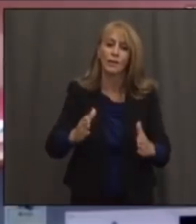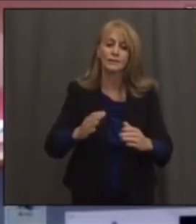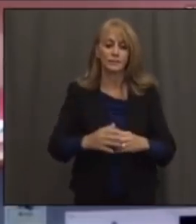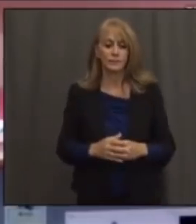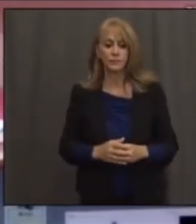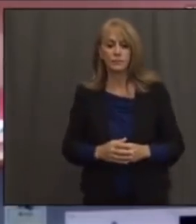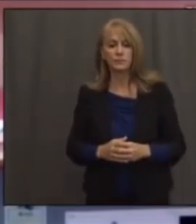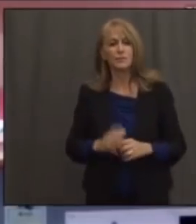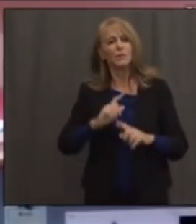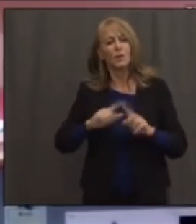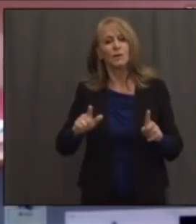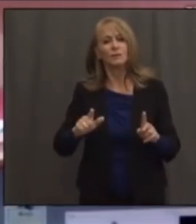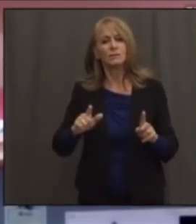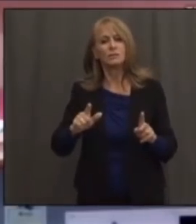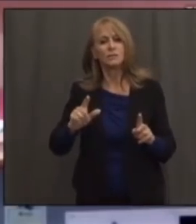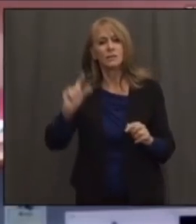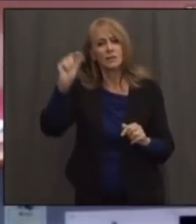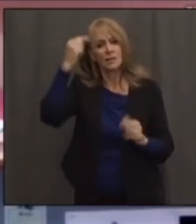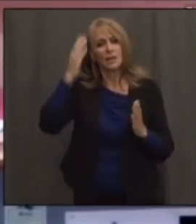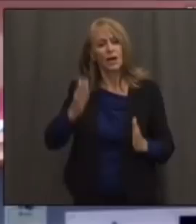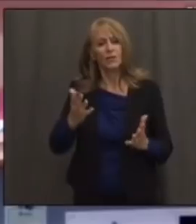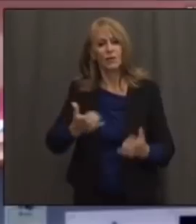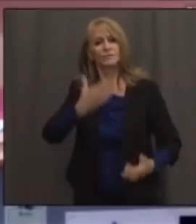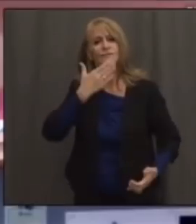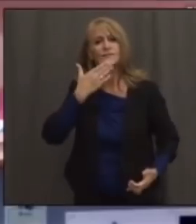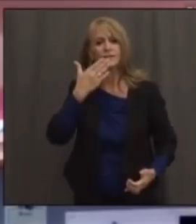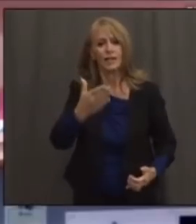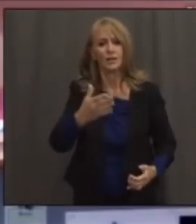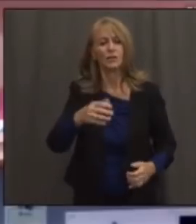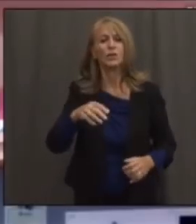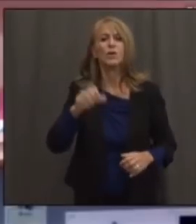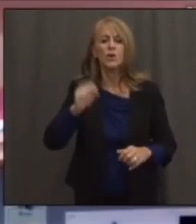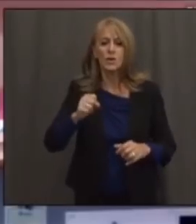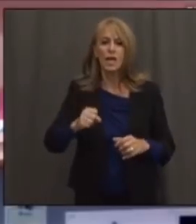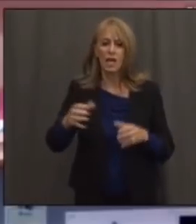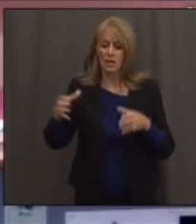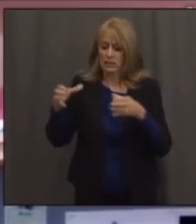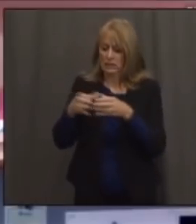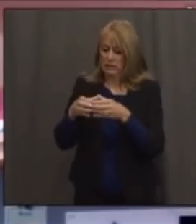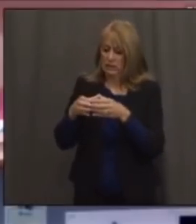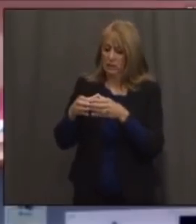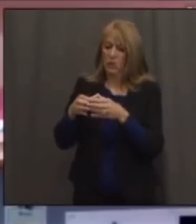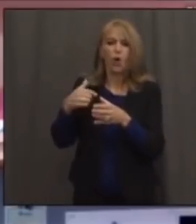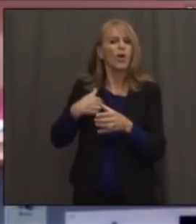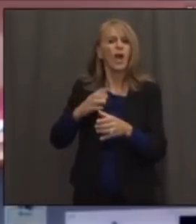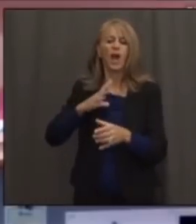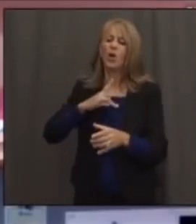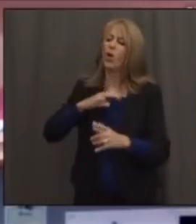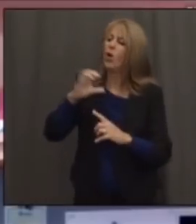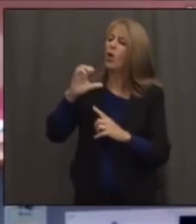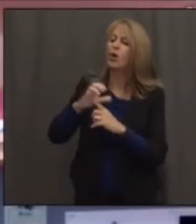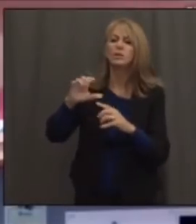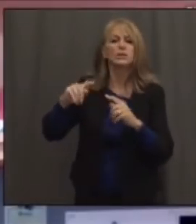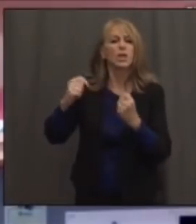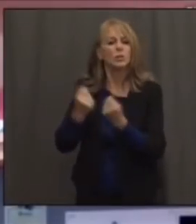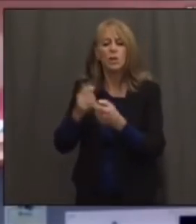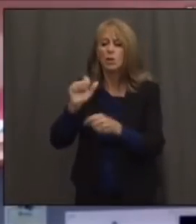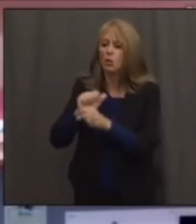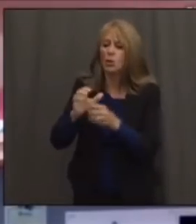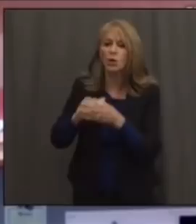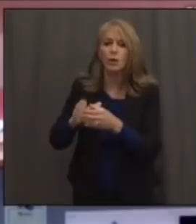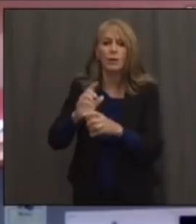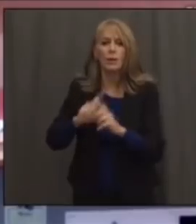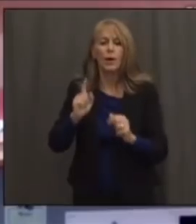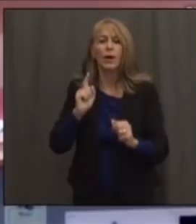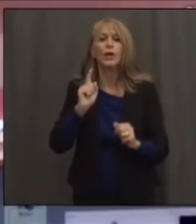to thank you, though, because while it was tough working with the team, we had an outstanding team that worked with us. The fact that